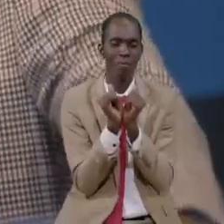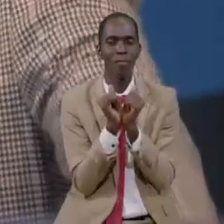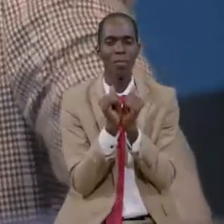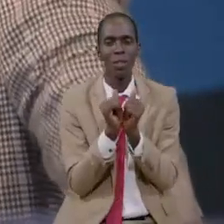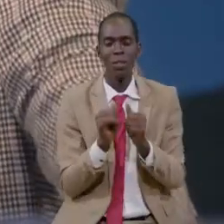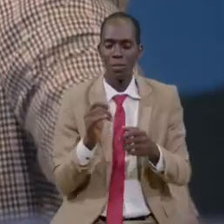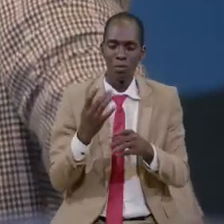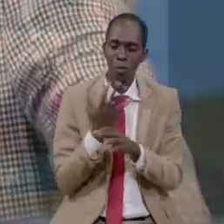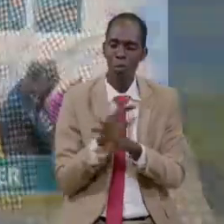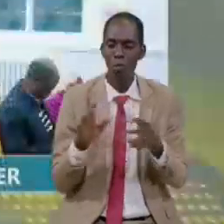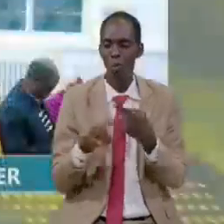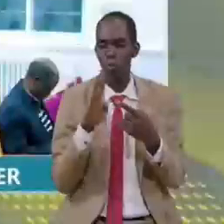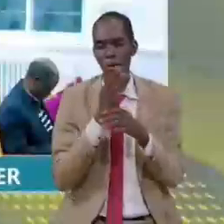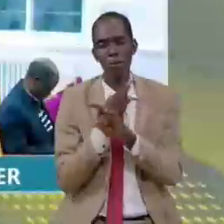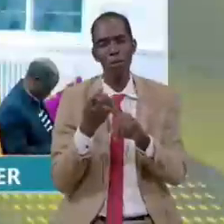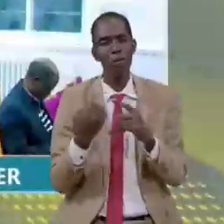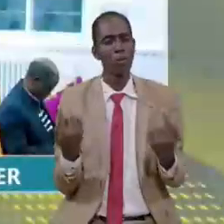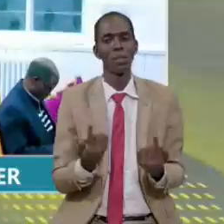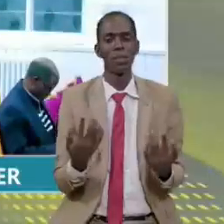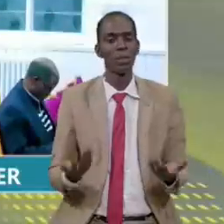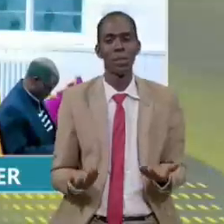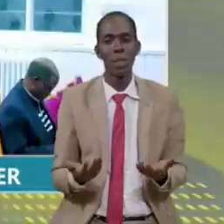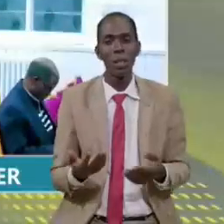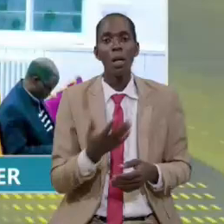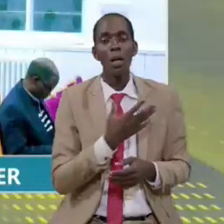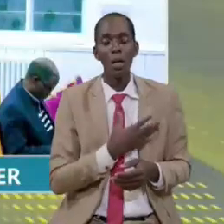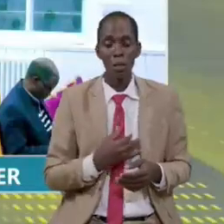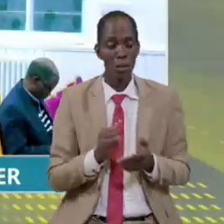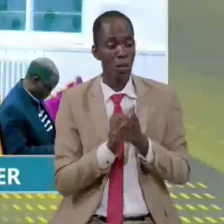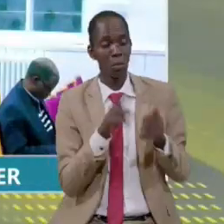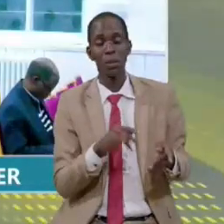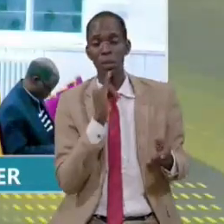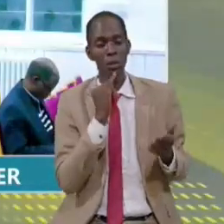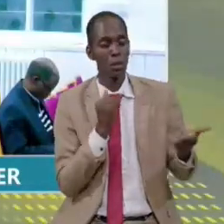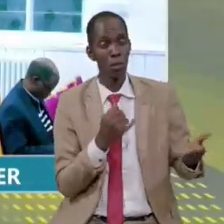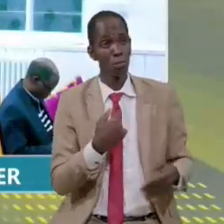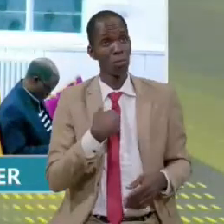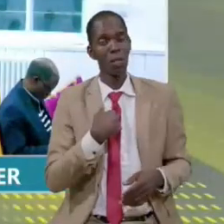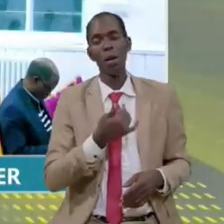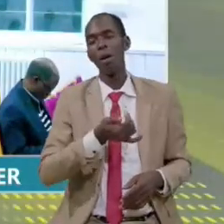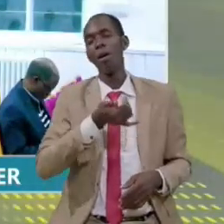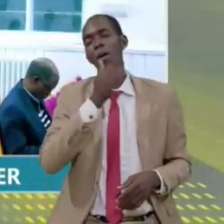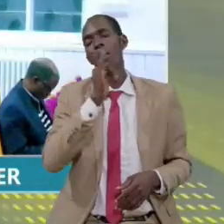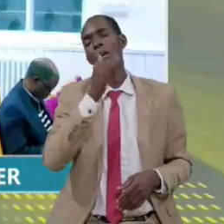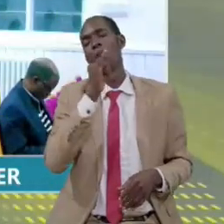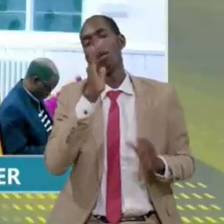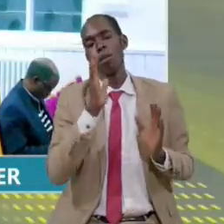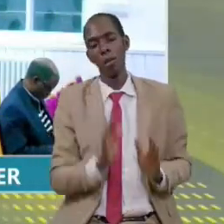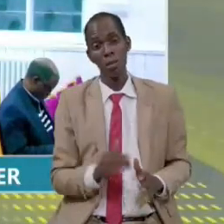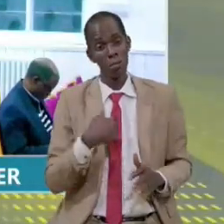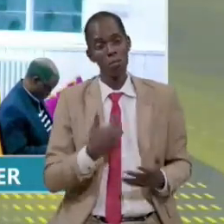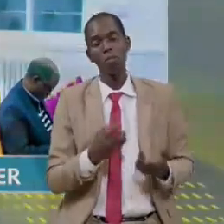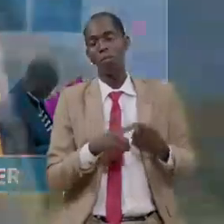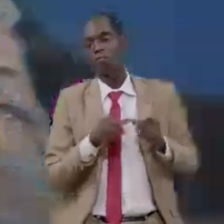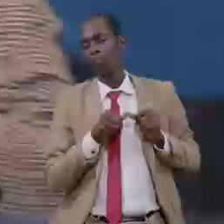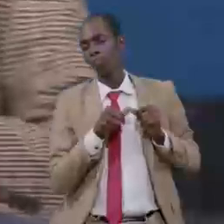they are. I'm a drunkard. I want to remain a drunkard. And they are there.